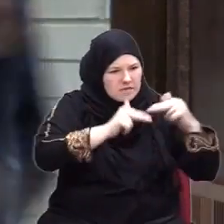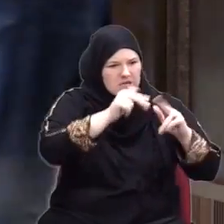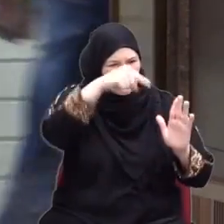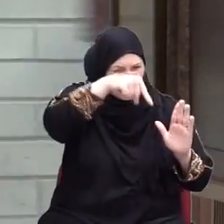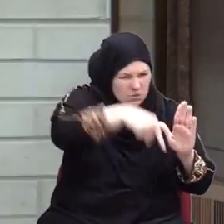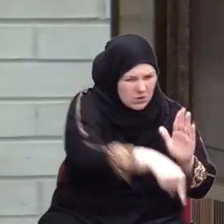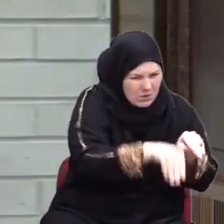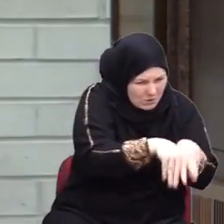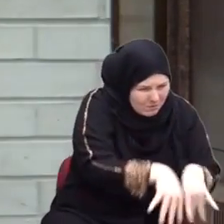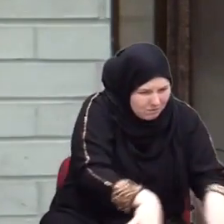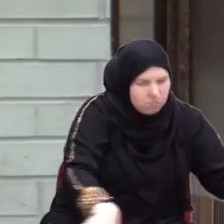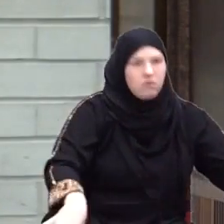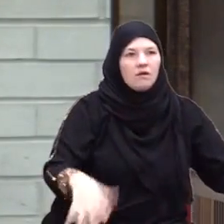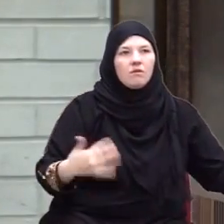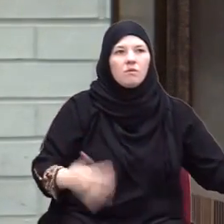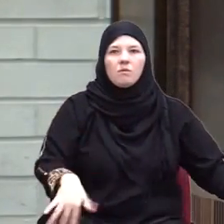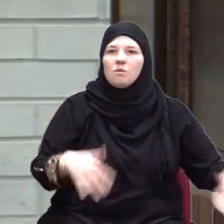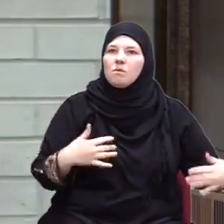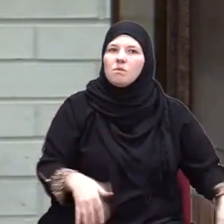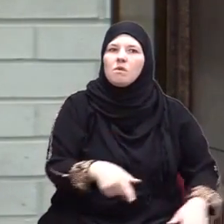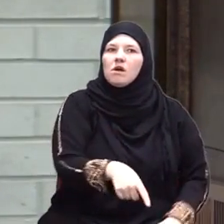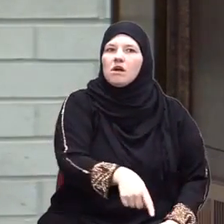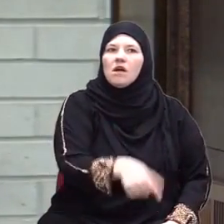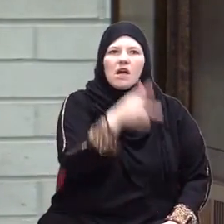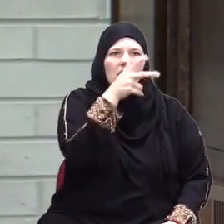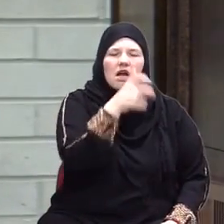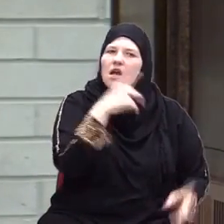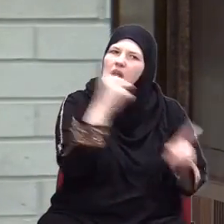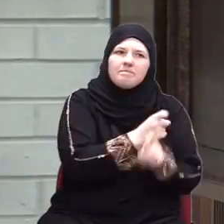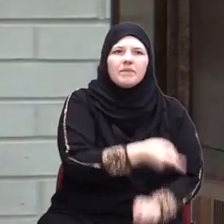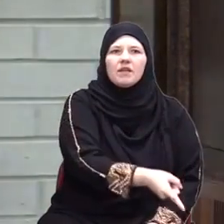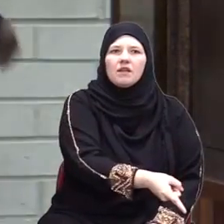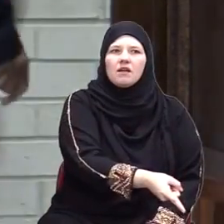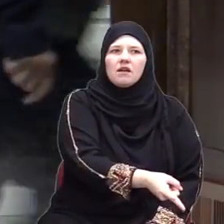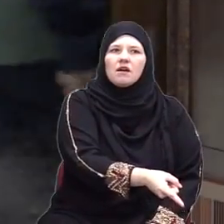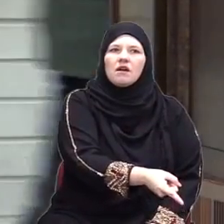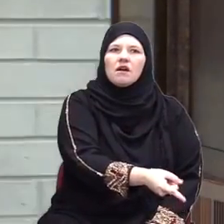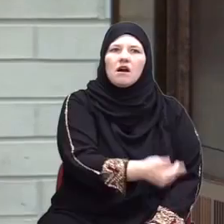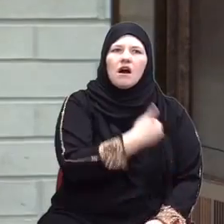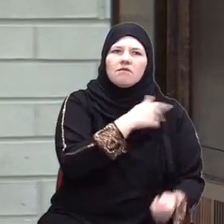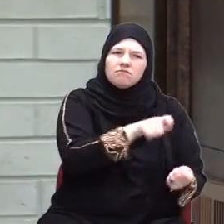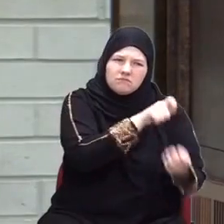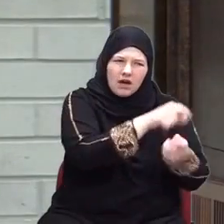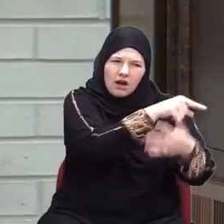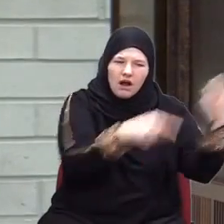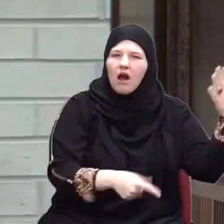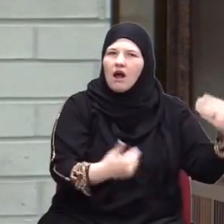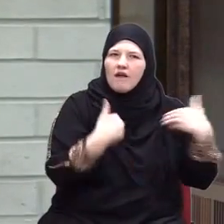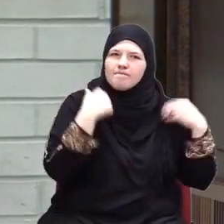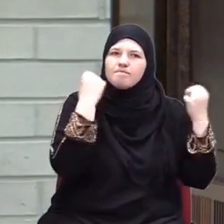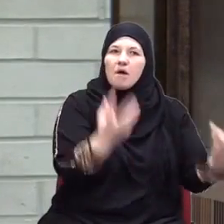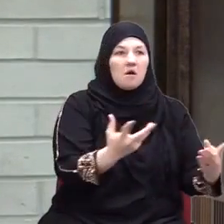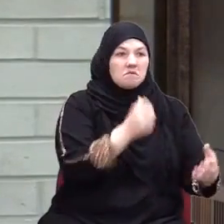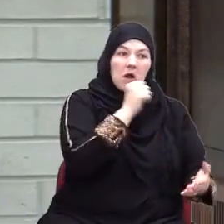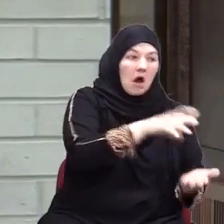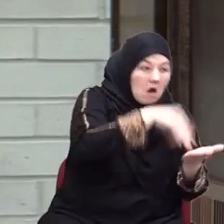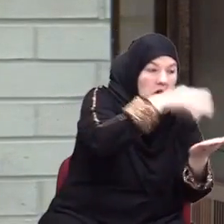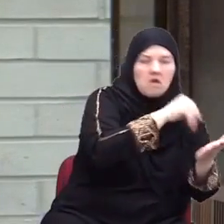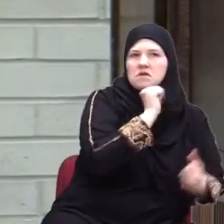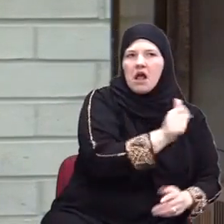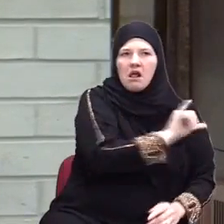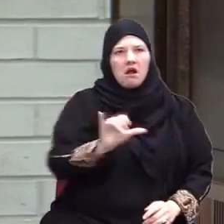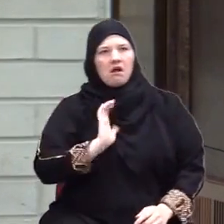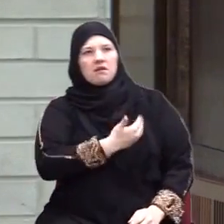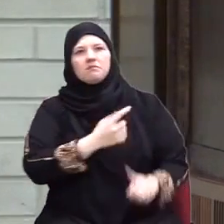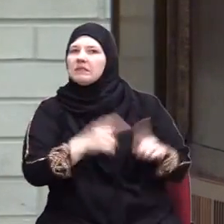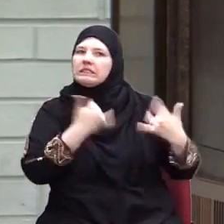simile, because Allah knows everything. Some of us, when we read an ayah from the Quran and we